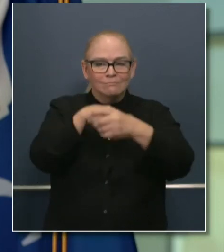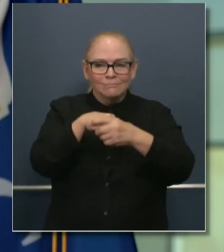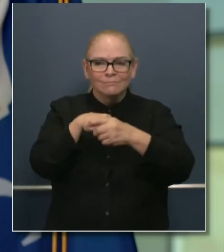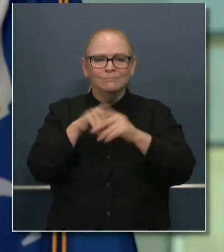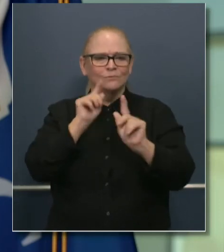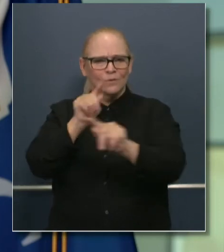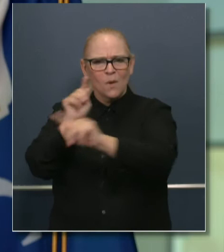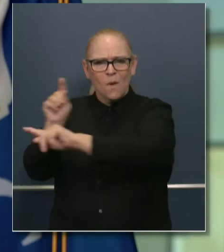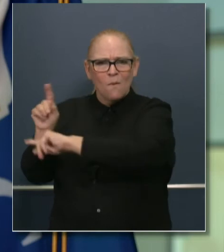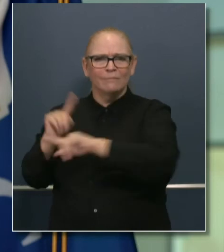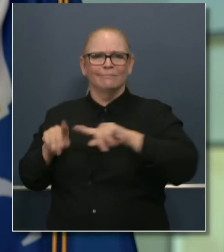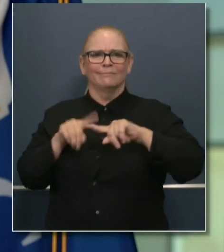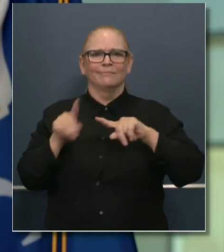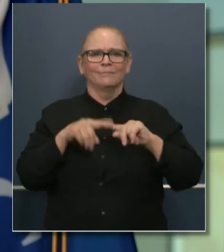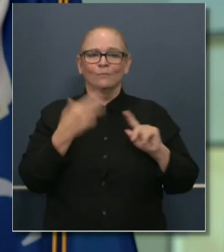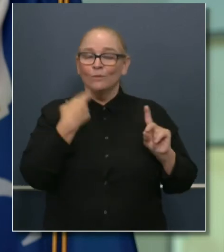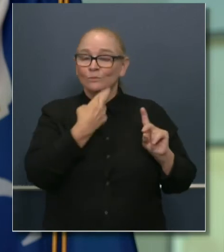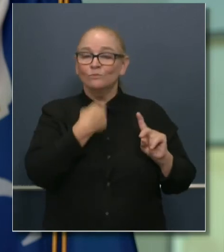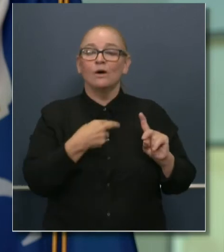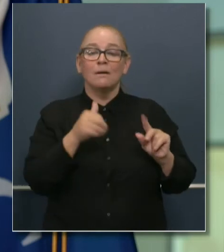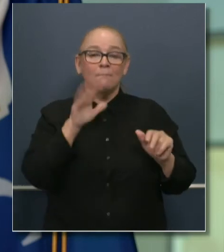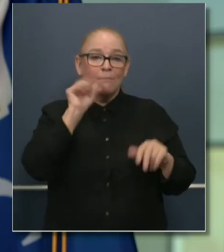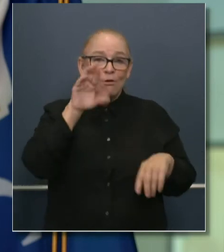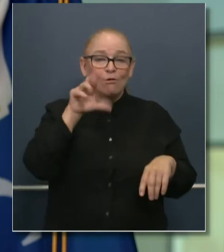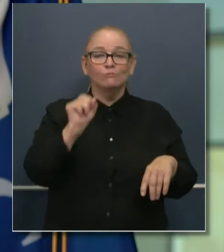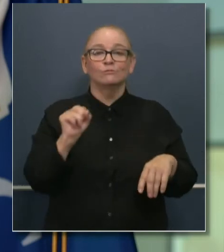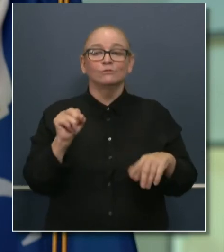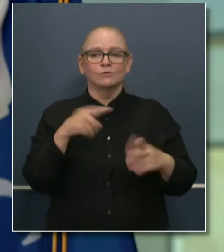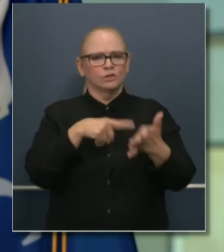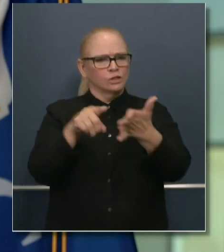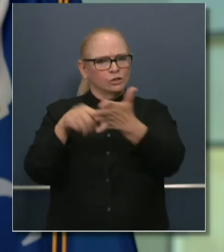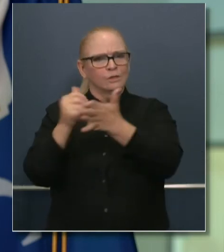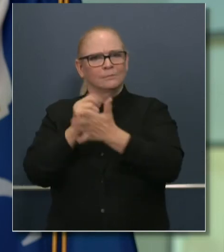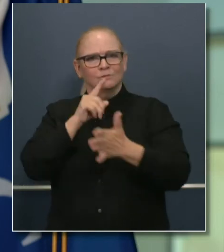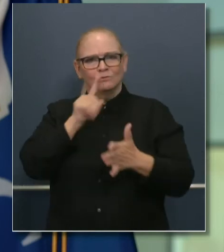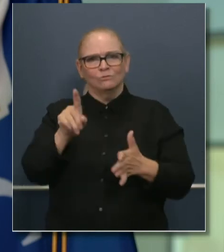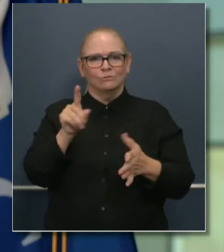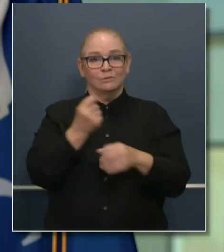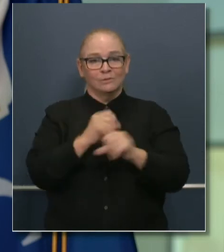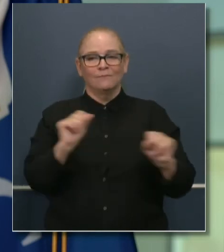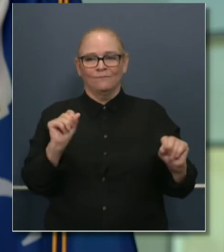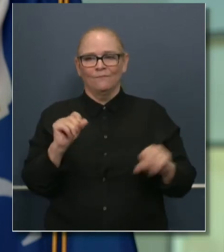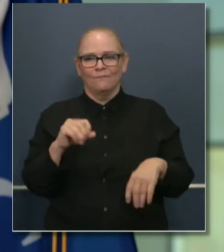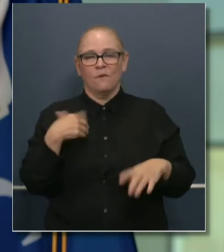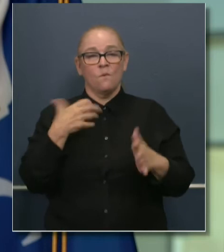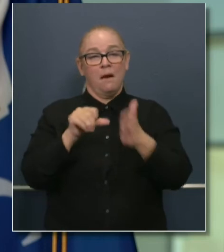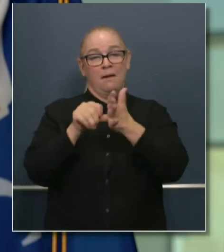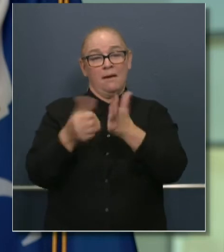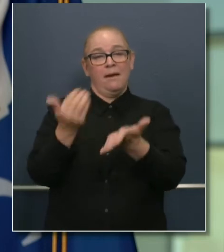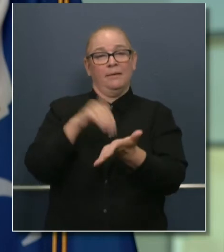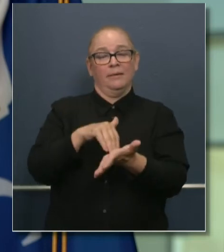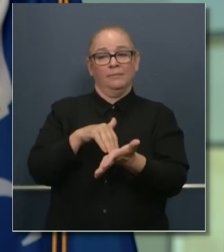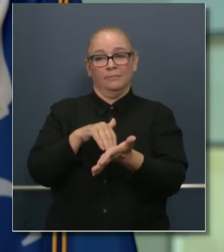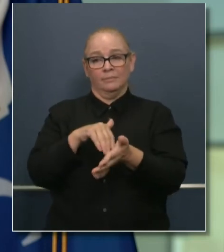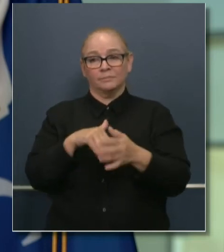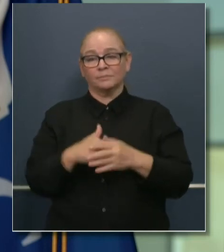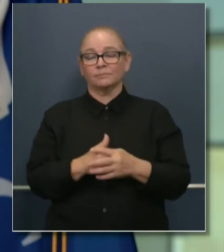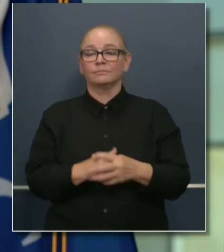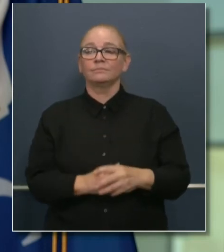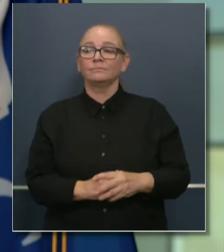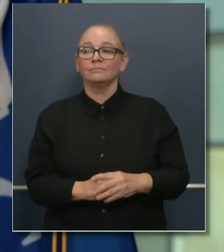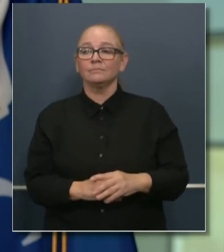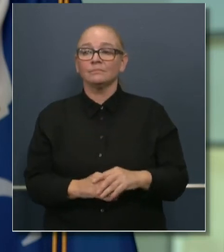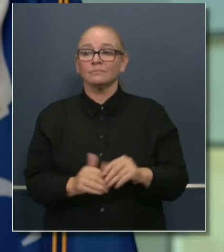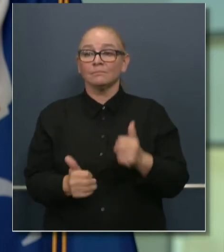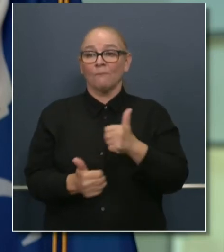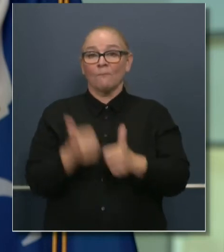of visits. And I just want to mark this as a point of consideration and thought. The vast